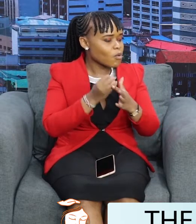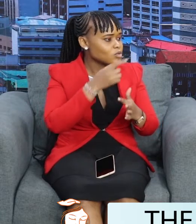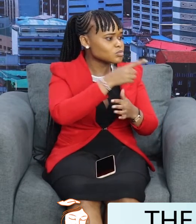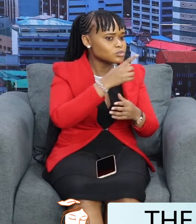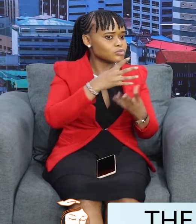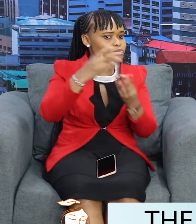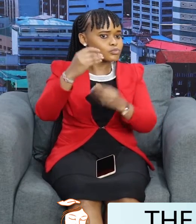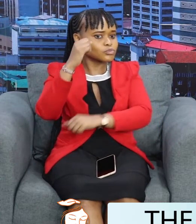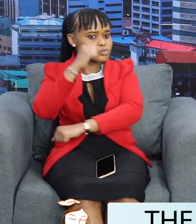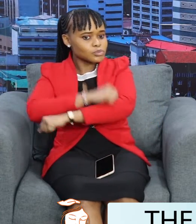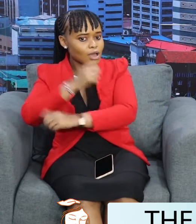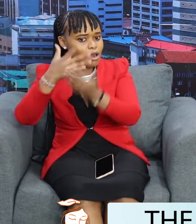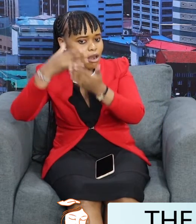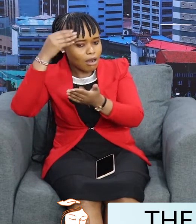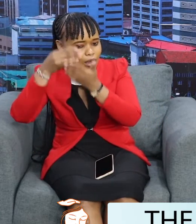filmmaking,